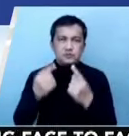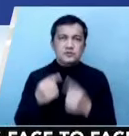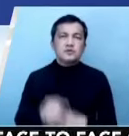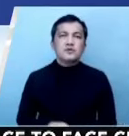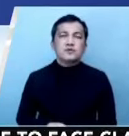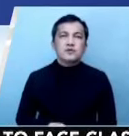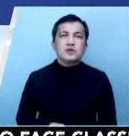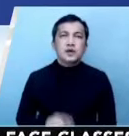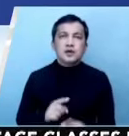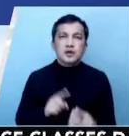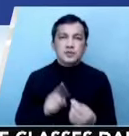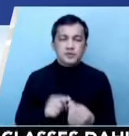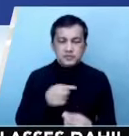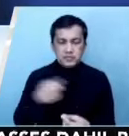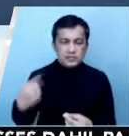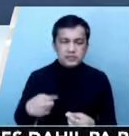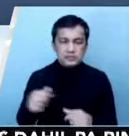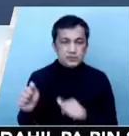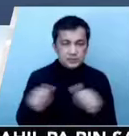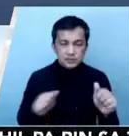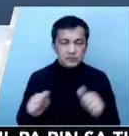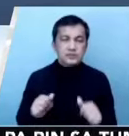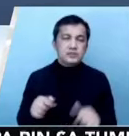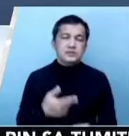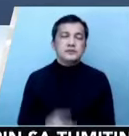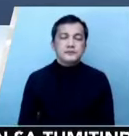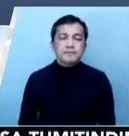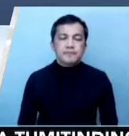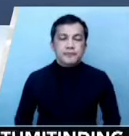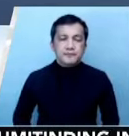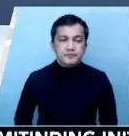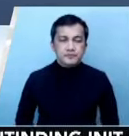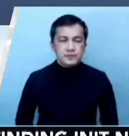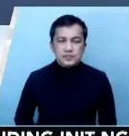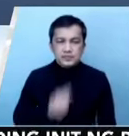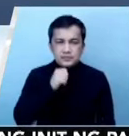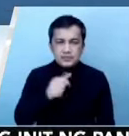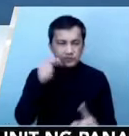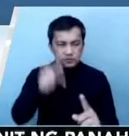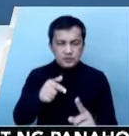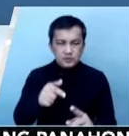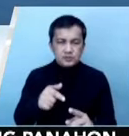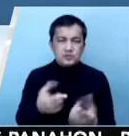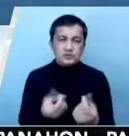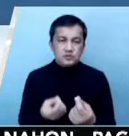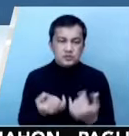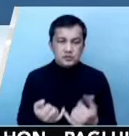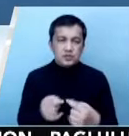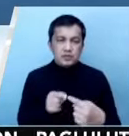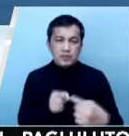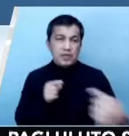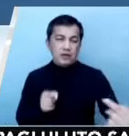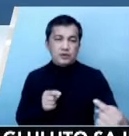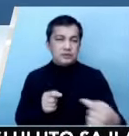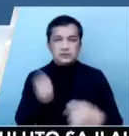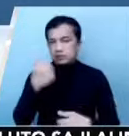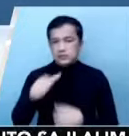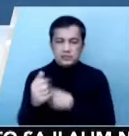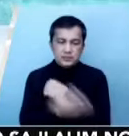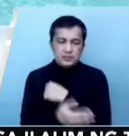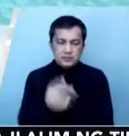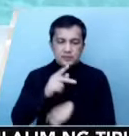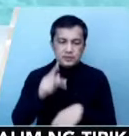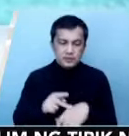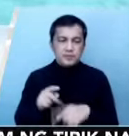about Chinese activities in the South China Sea. Hindi raw layo ng mga hakbang na ito na may makaalitang anumang bansa ang Pilipinas, kundi